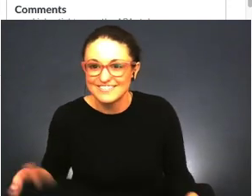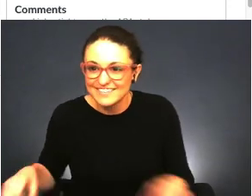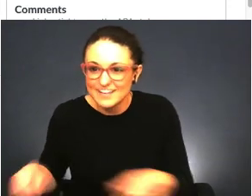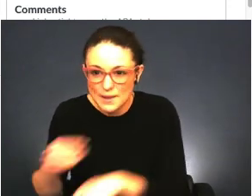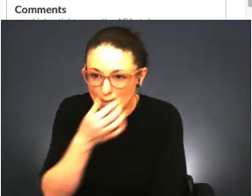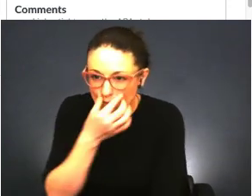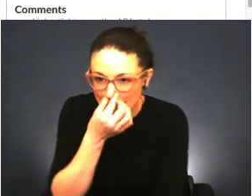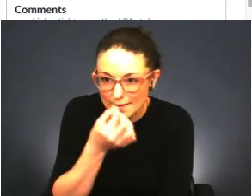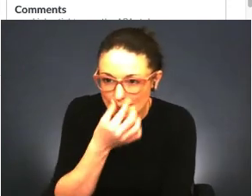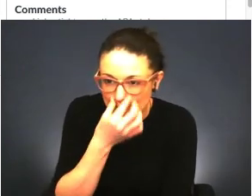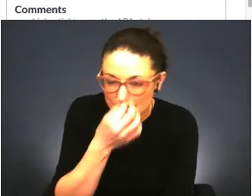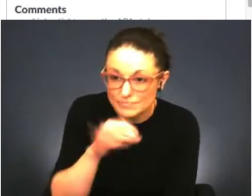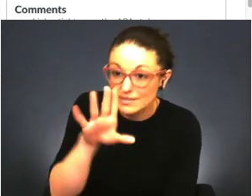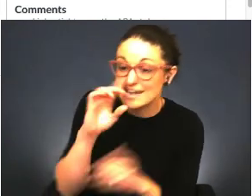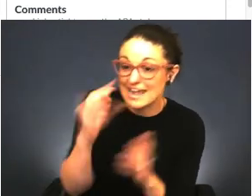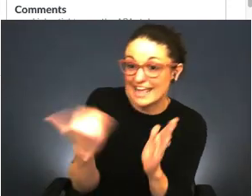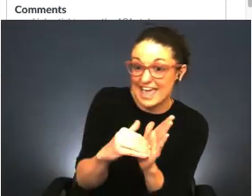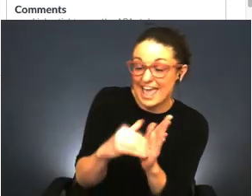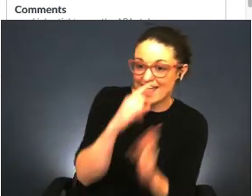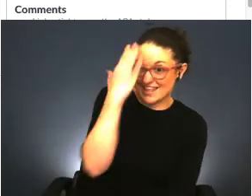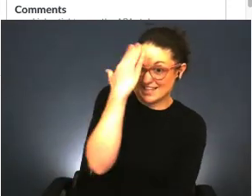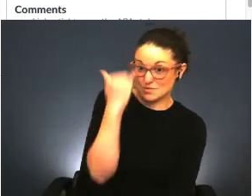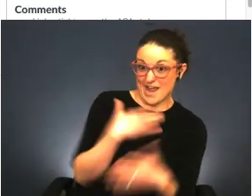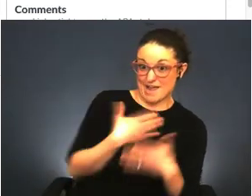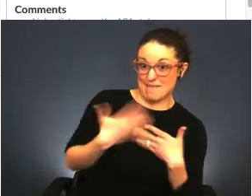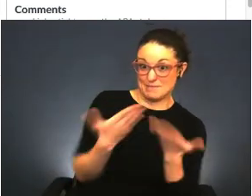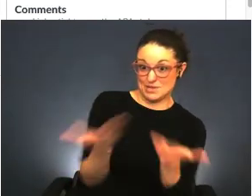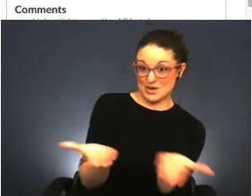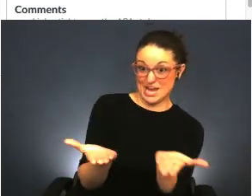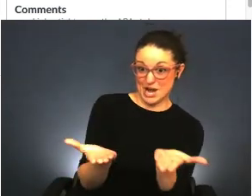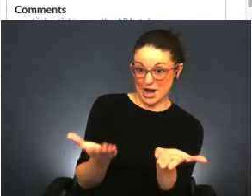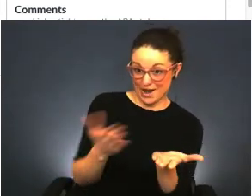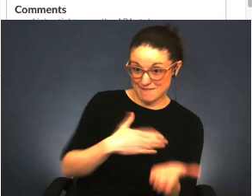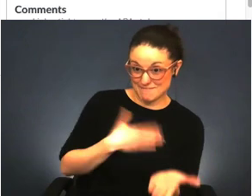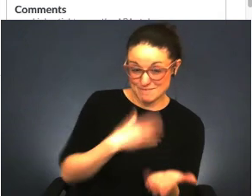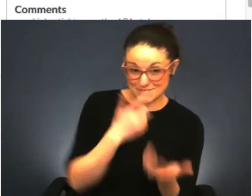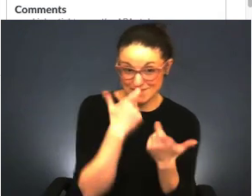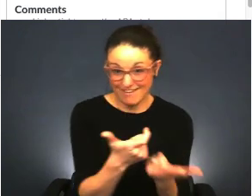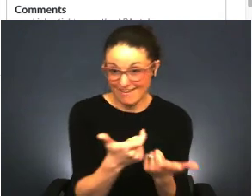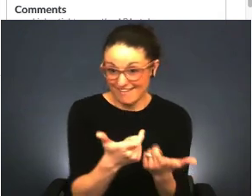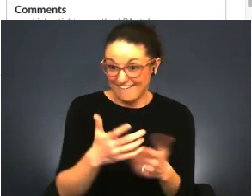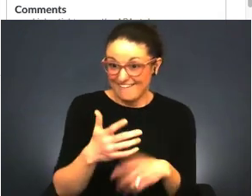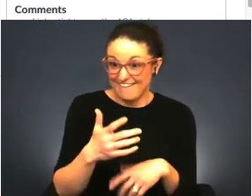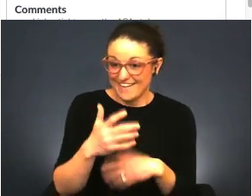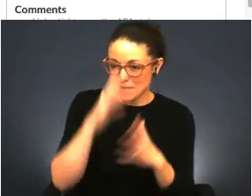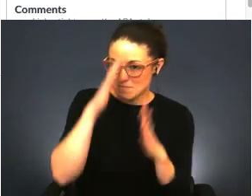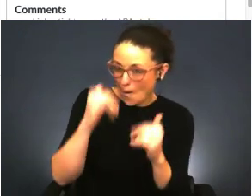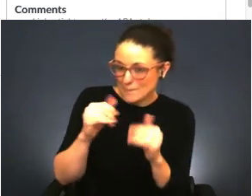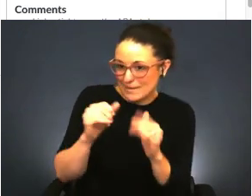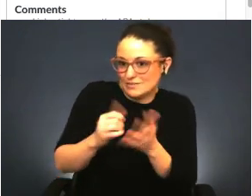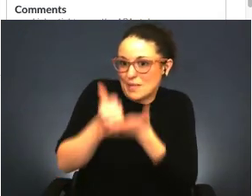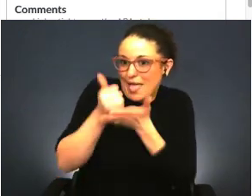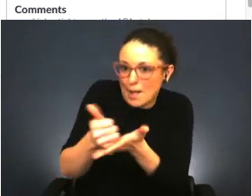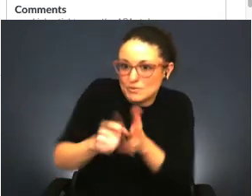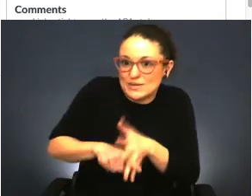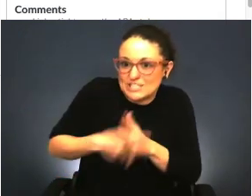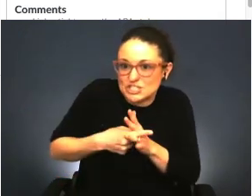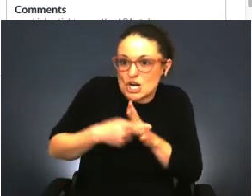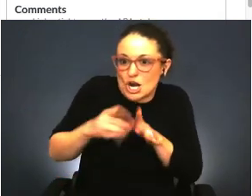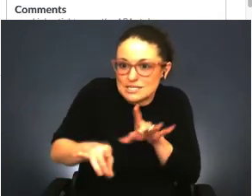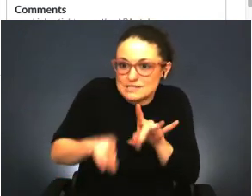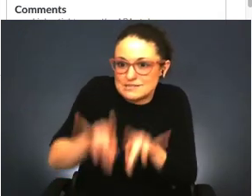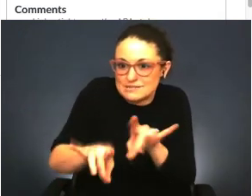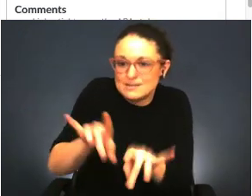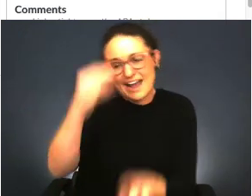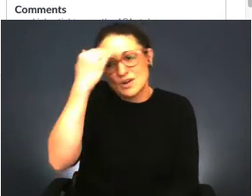now. Again, that's why I'm so glad that you're here, because I'm hoping to help you get started in the right direction, because it is complicated